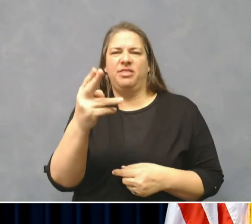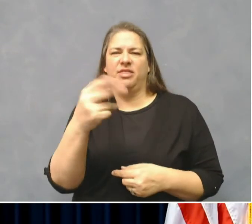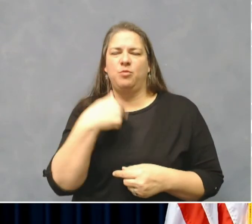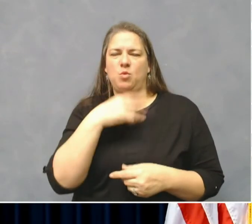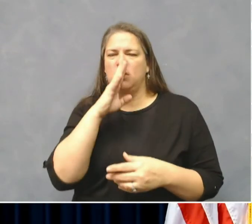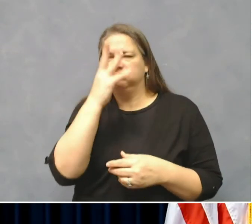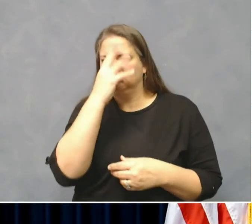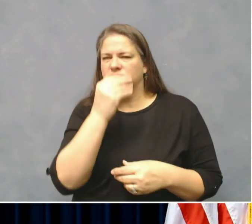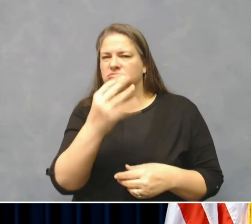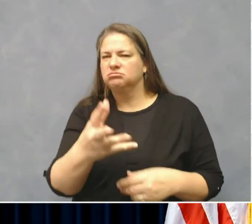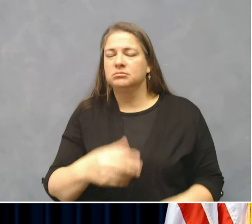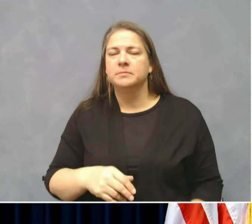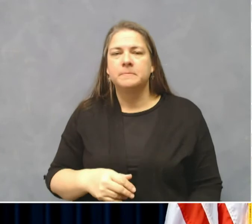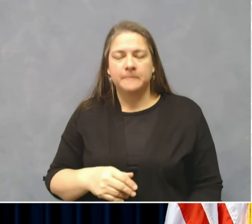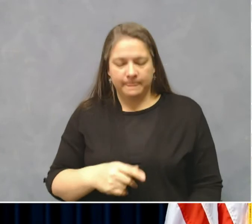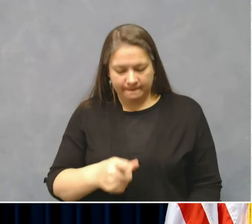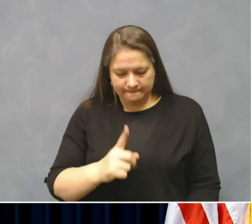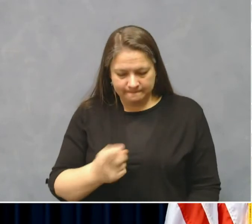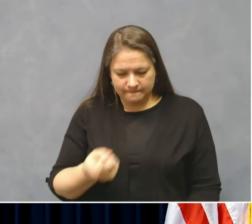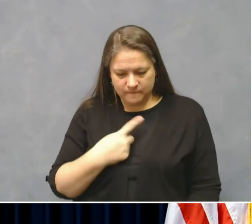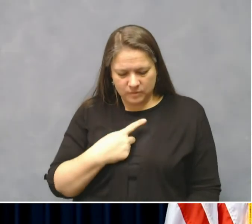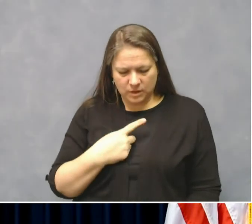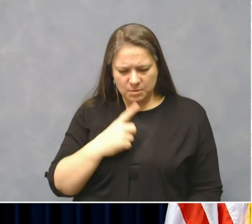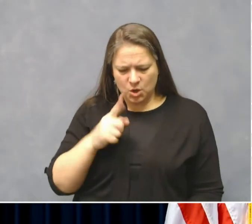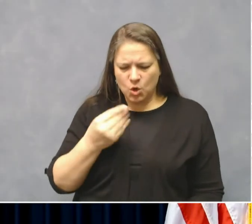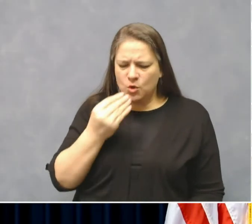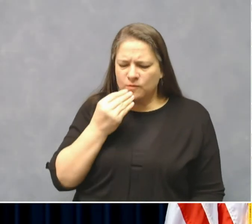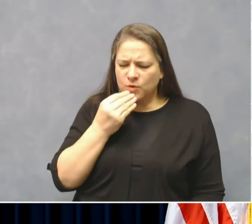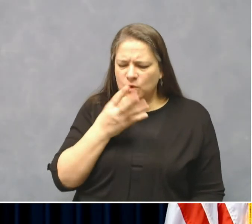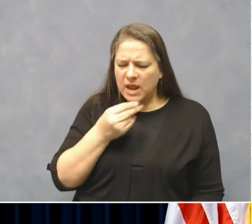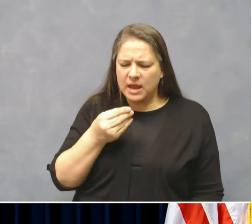On what's the current update on the Food and Beverage Fund?